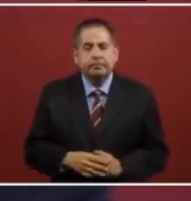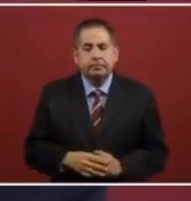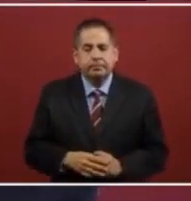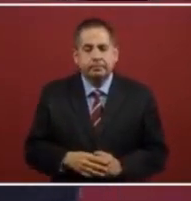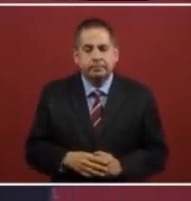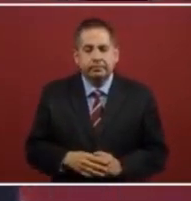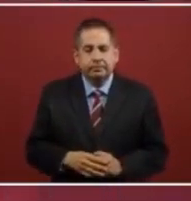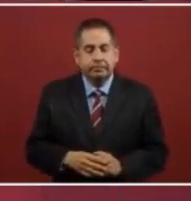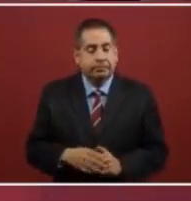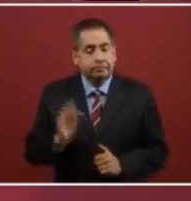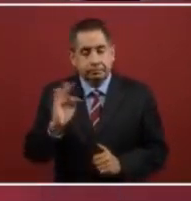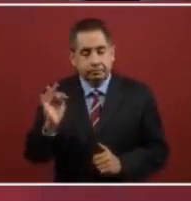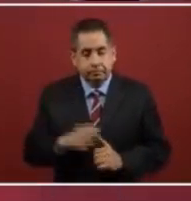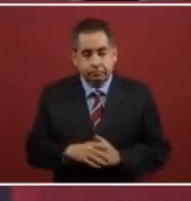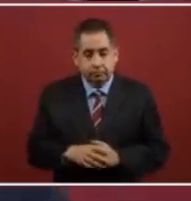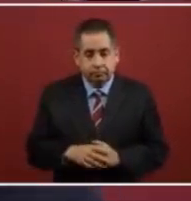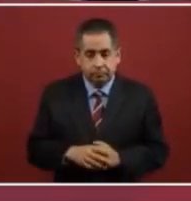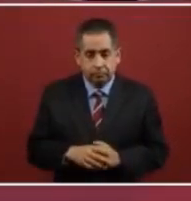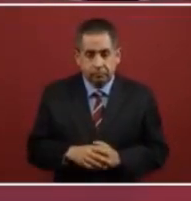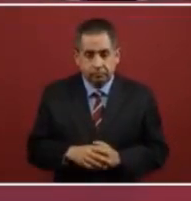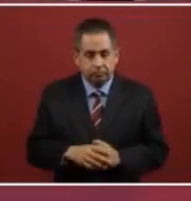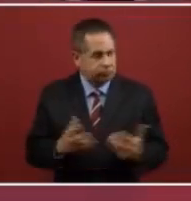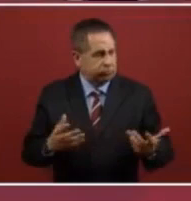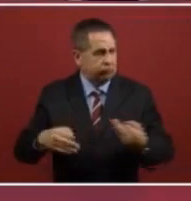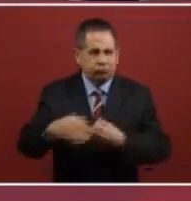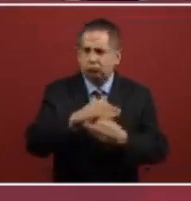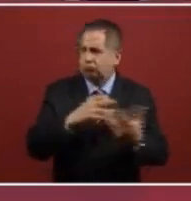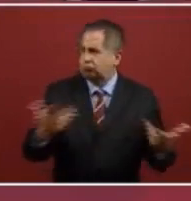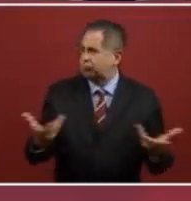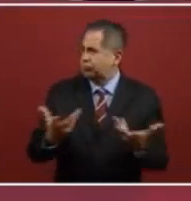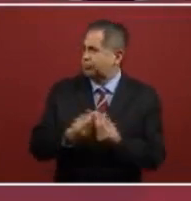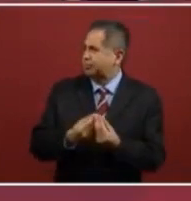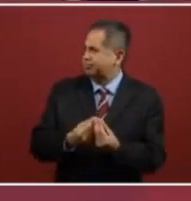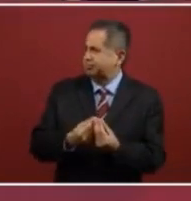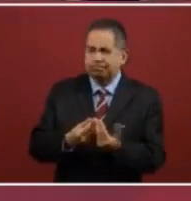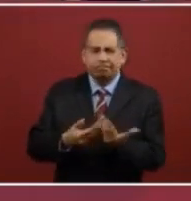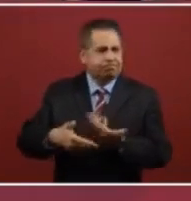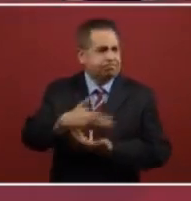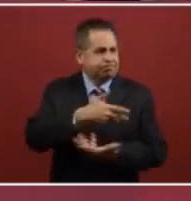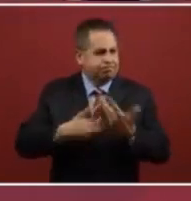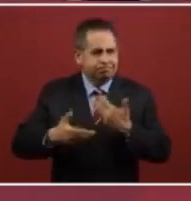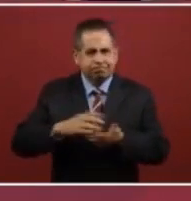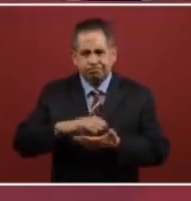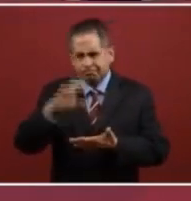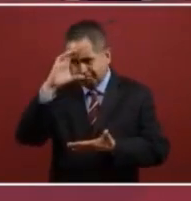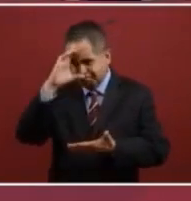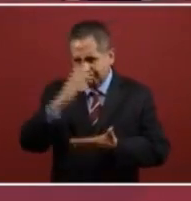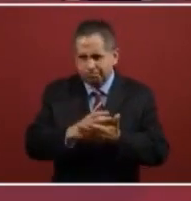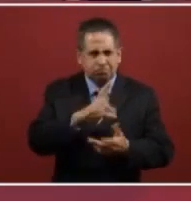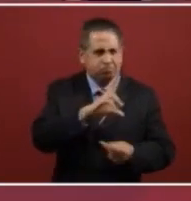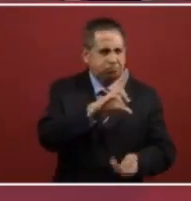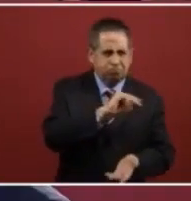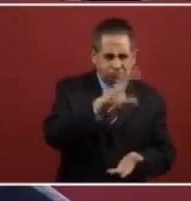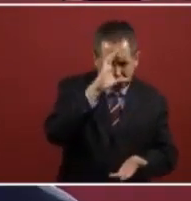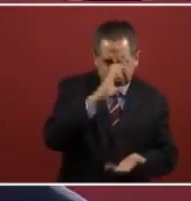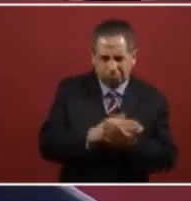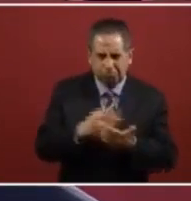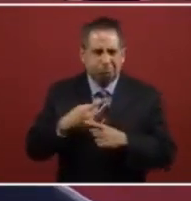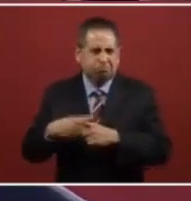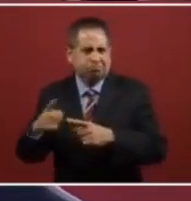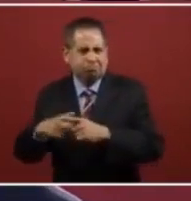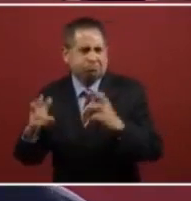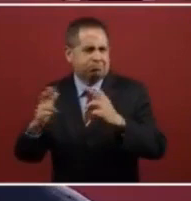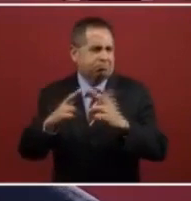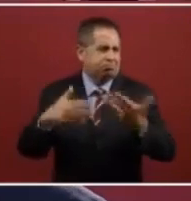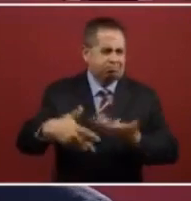Err more on the side of Que freedom. Vamos a convivir. Because we need todos, to live amongst each other. católicos y evangélicos, Catholics todas las and denominaciones,